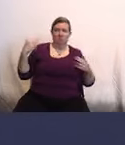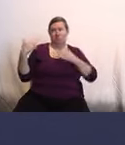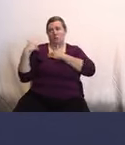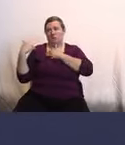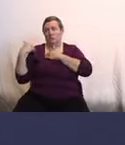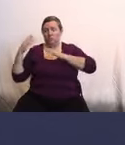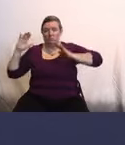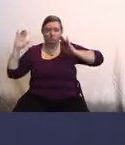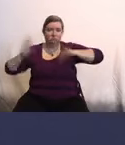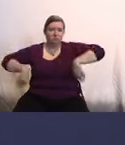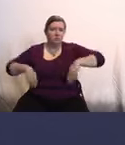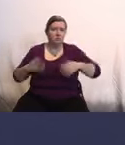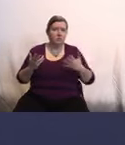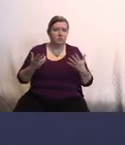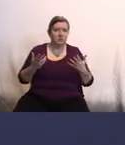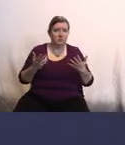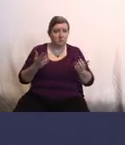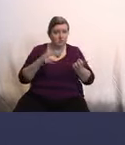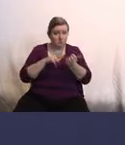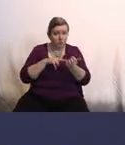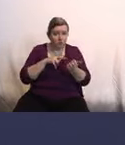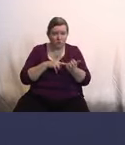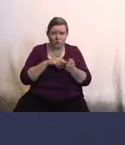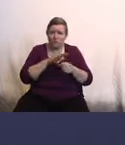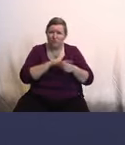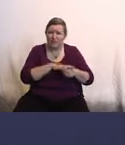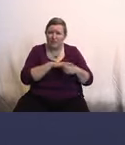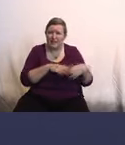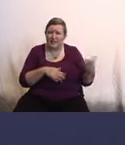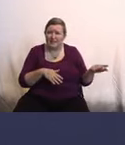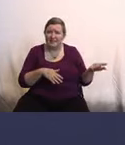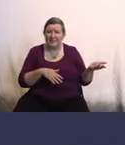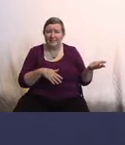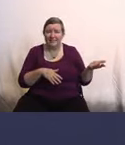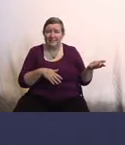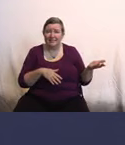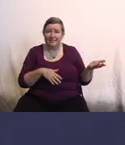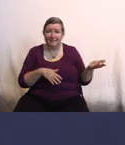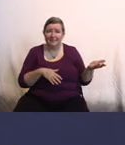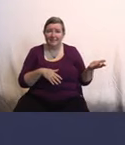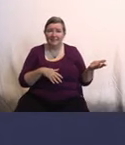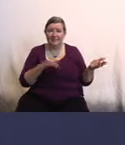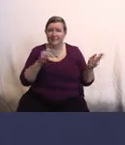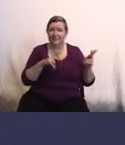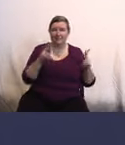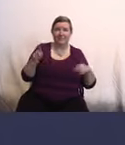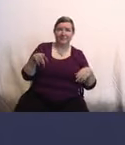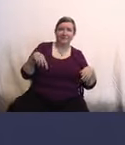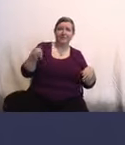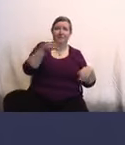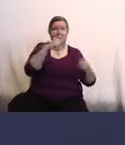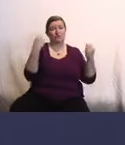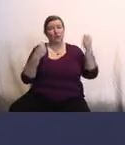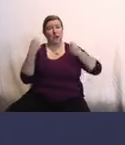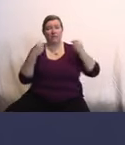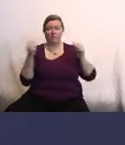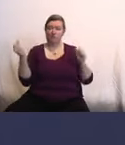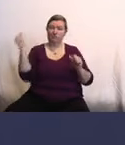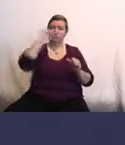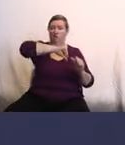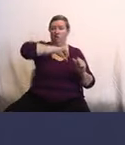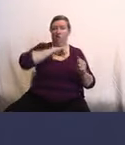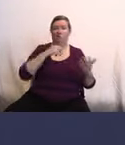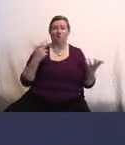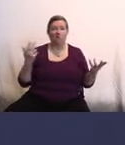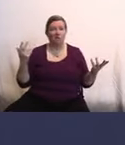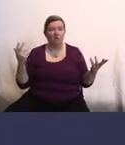it's clearly with nurses, obviously, and healthcare staff, but I do think it's akin to drunk driving. You're not only putting yourself at risk, you're putting other people